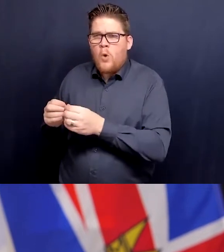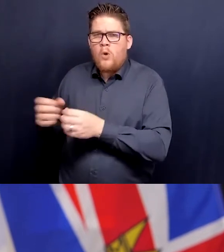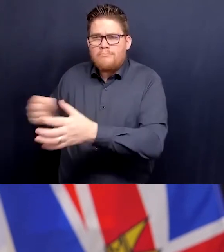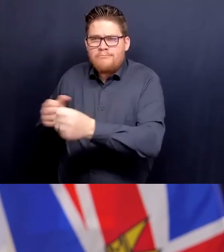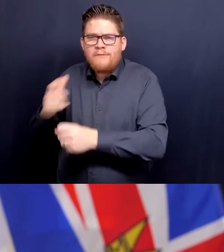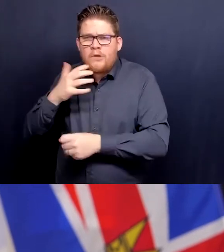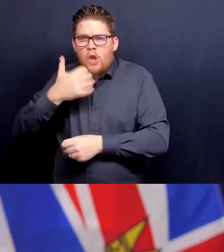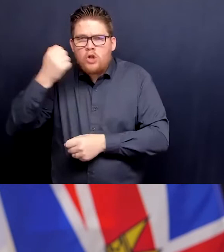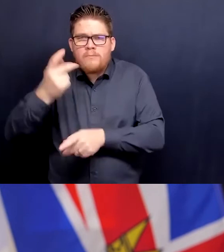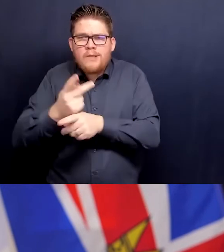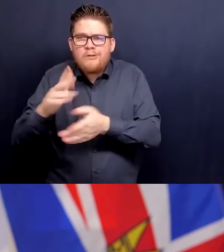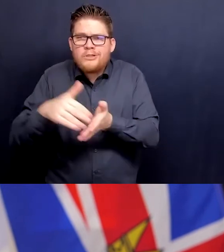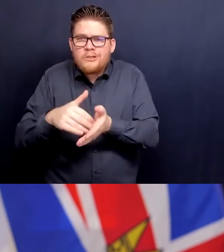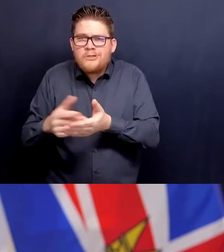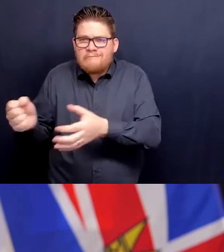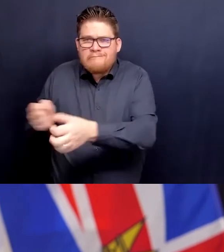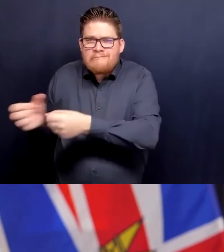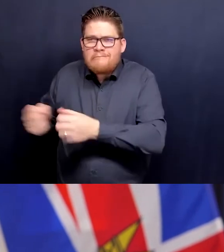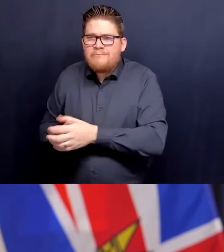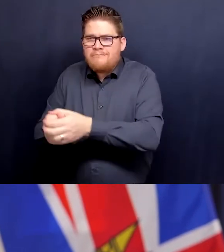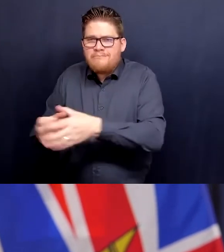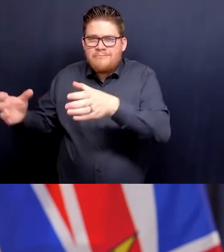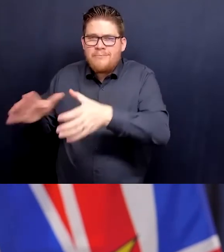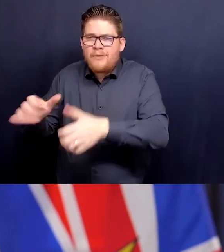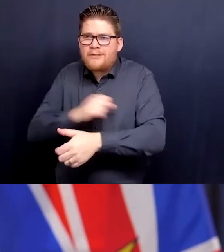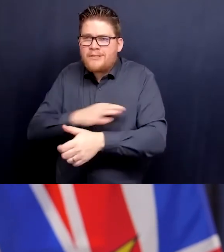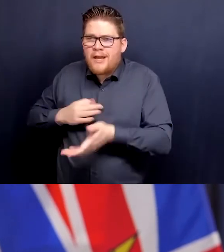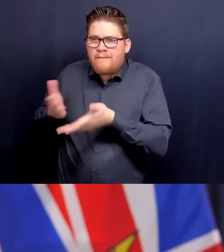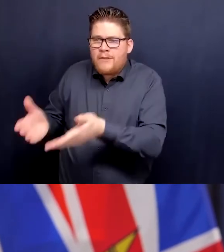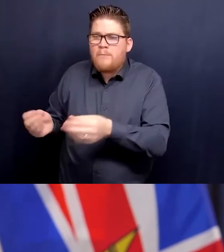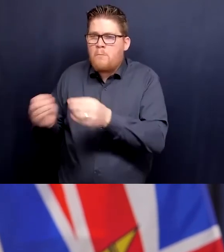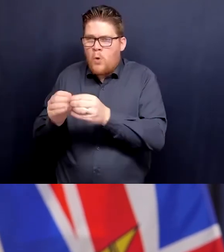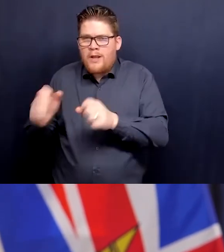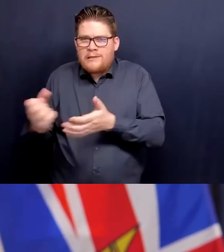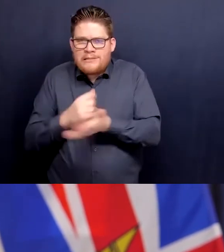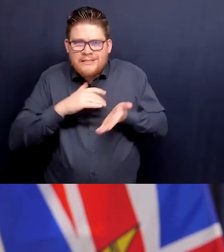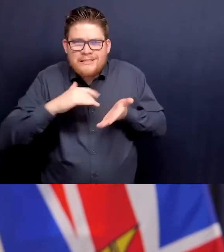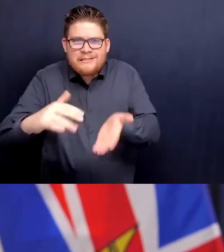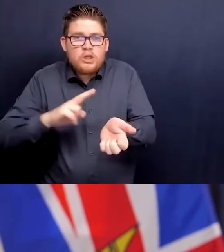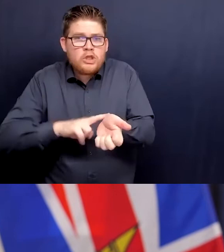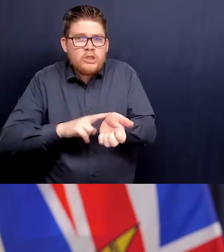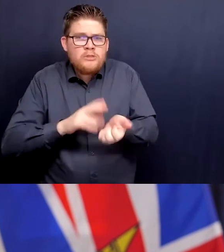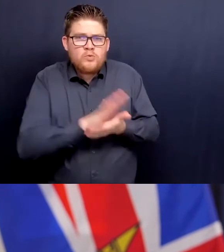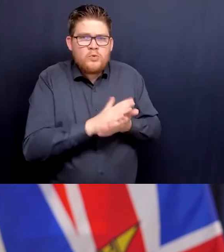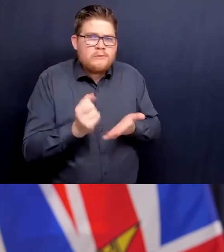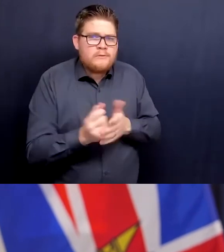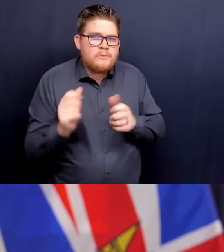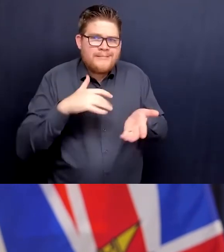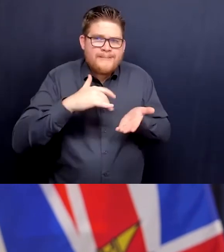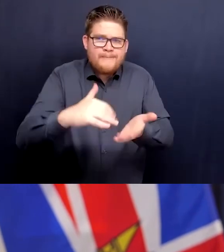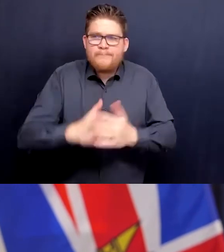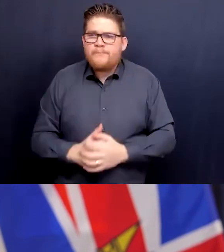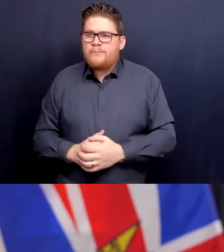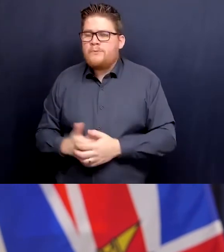nursing spaces, all of the steps we're taking, the steps that we continue to do to make it easier for internationally educated healthcare